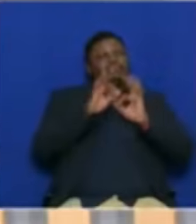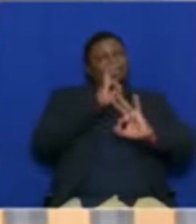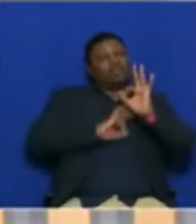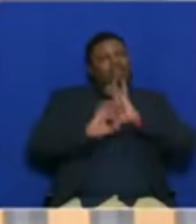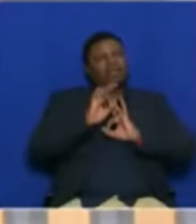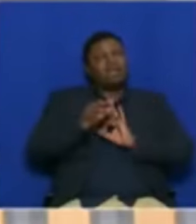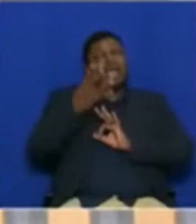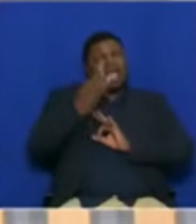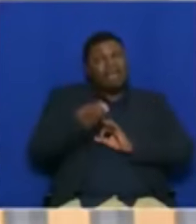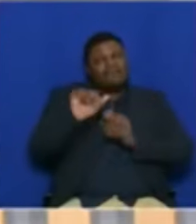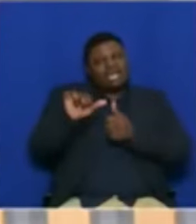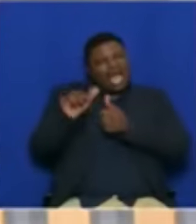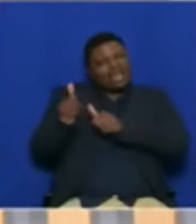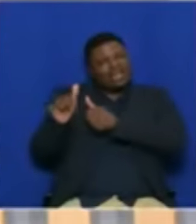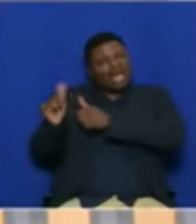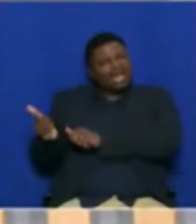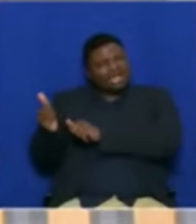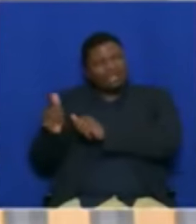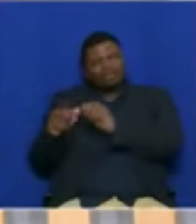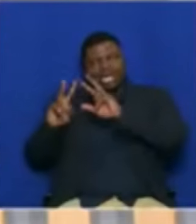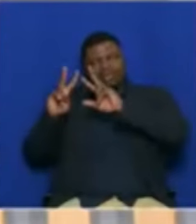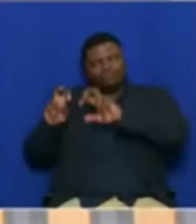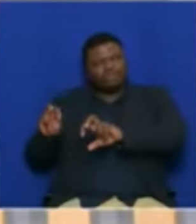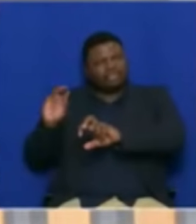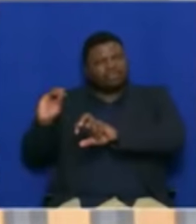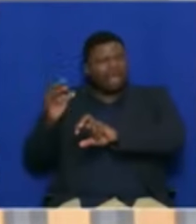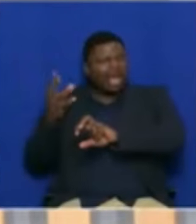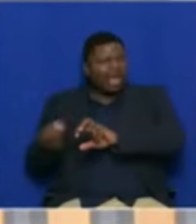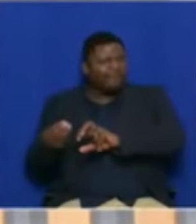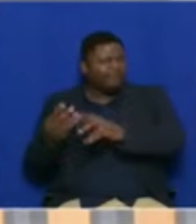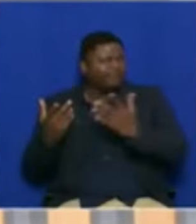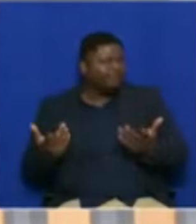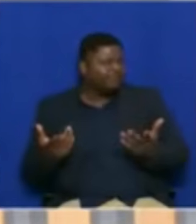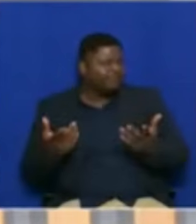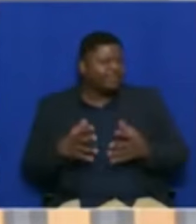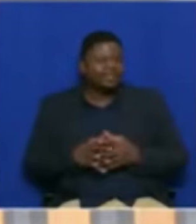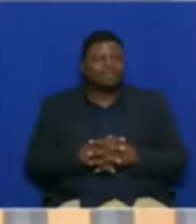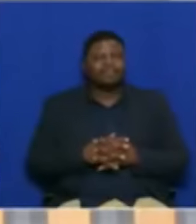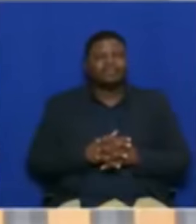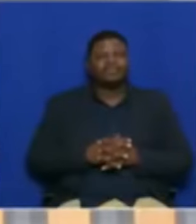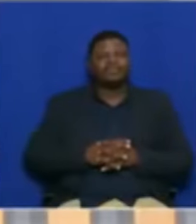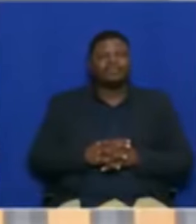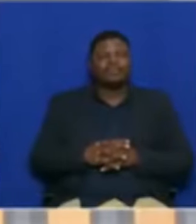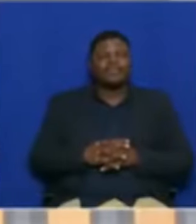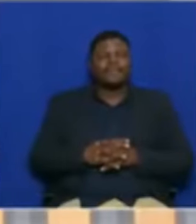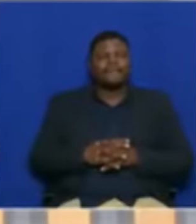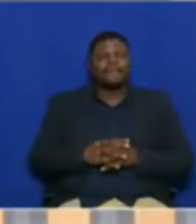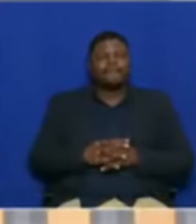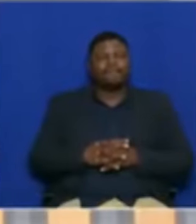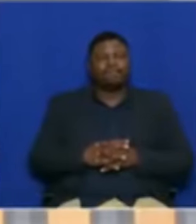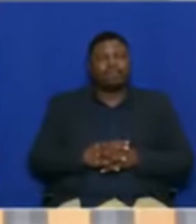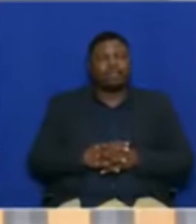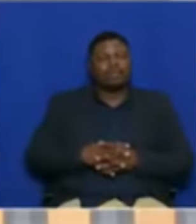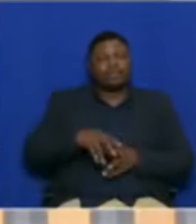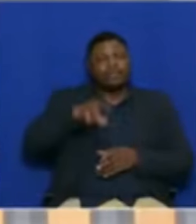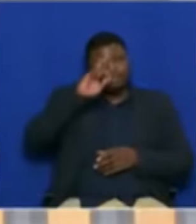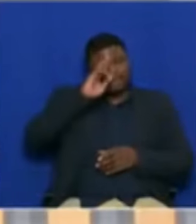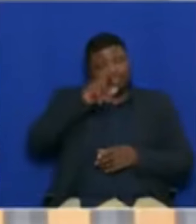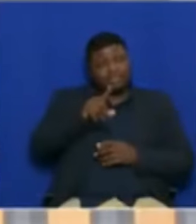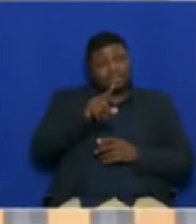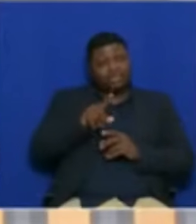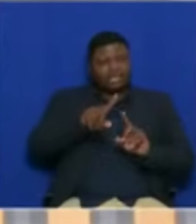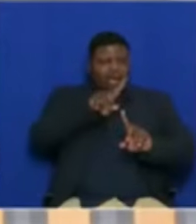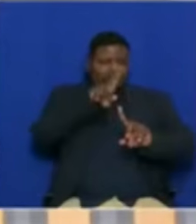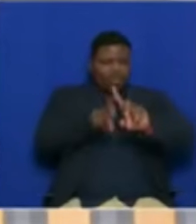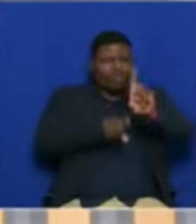fact. Yes. When you look at all the cases, the inquiry is on crime intelligence. It's how can I